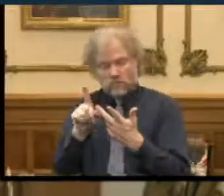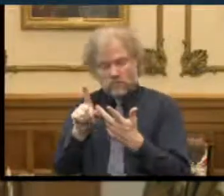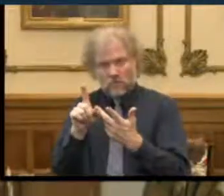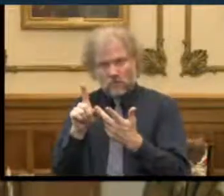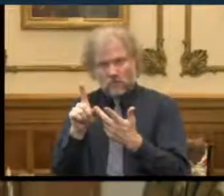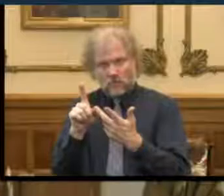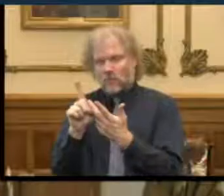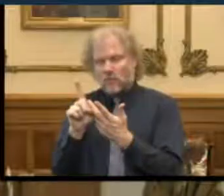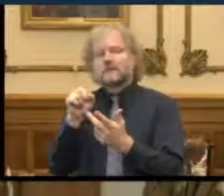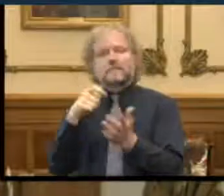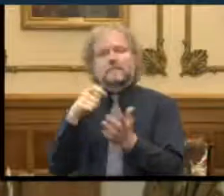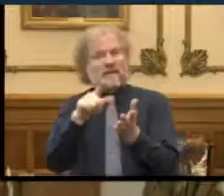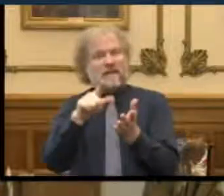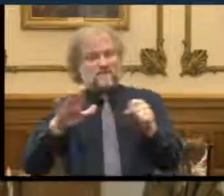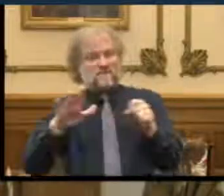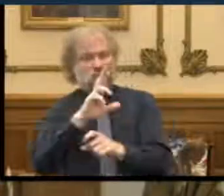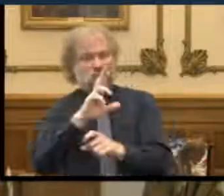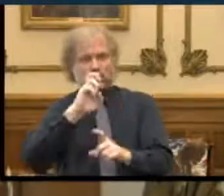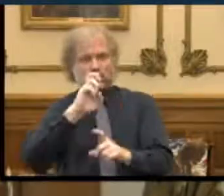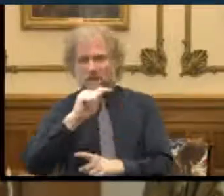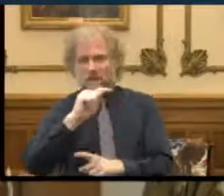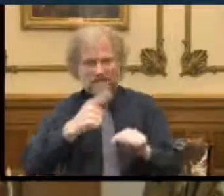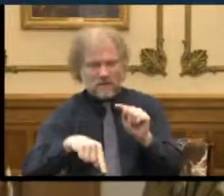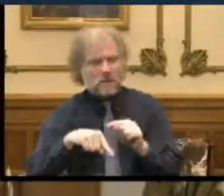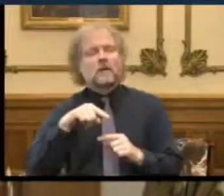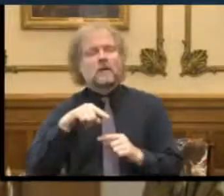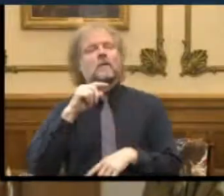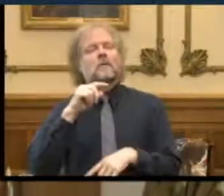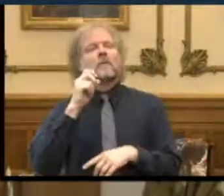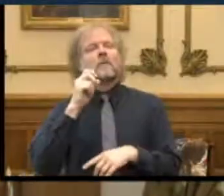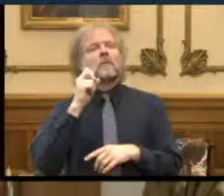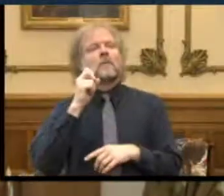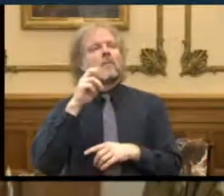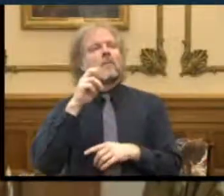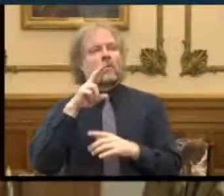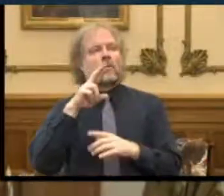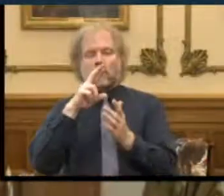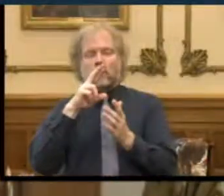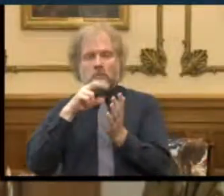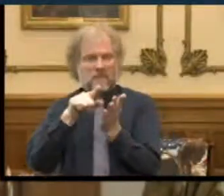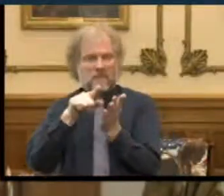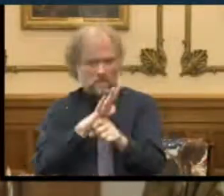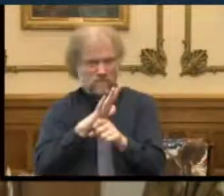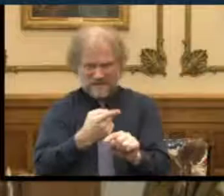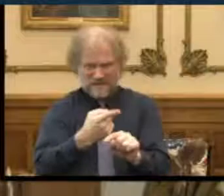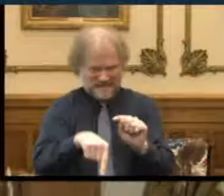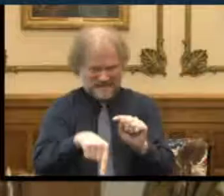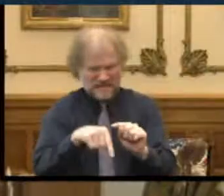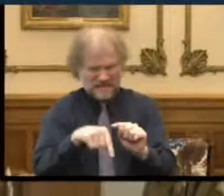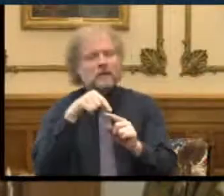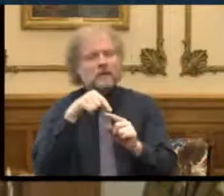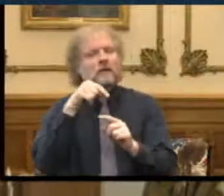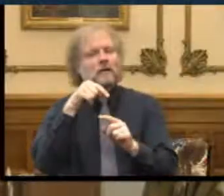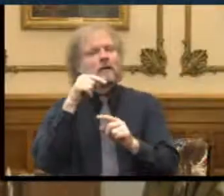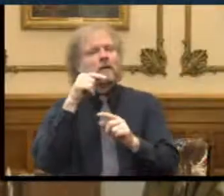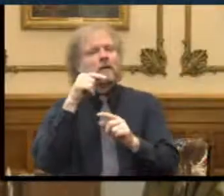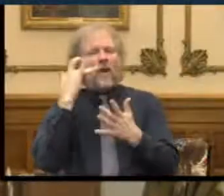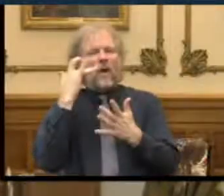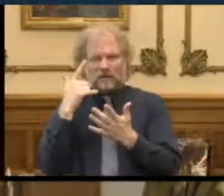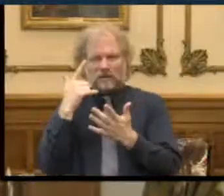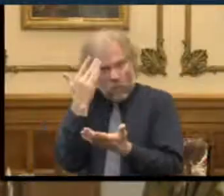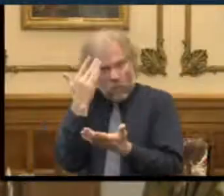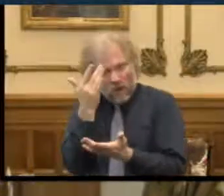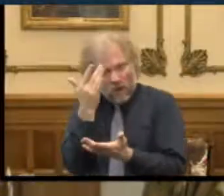to pay the full rent or make a full or housing payment to the substantial loss of, because